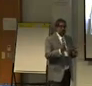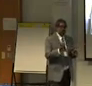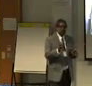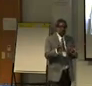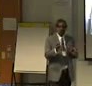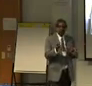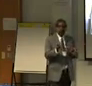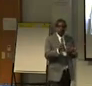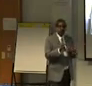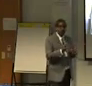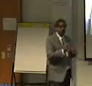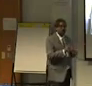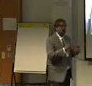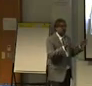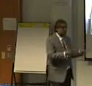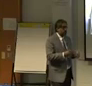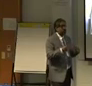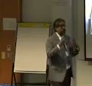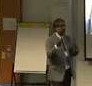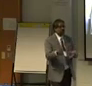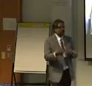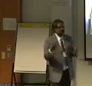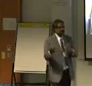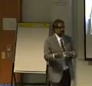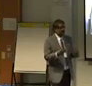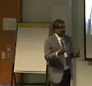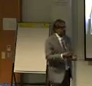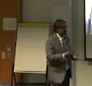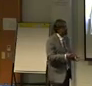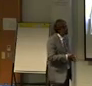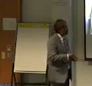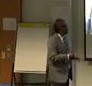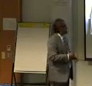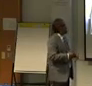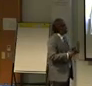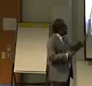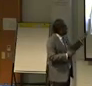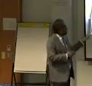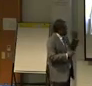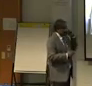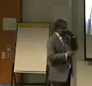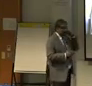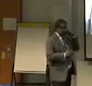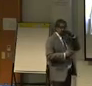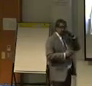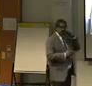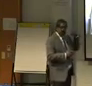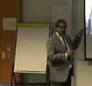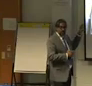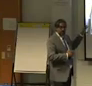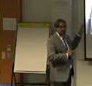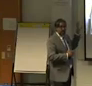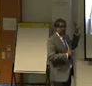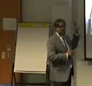Google searches to learn more about what keywords we should be using and what sort of topics we should be digging into. And we kept finding this